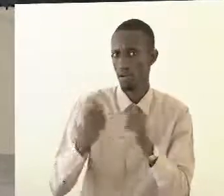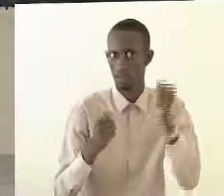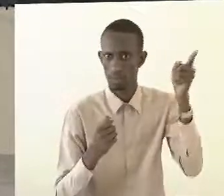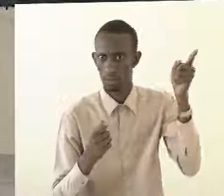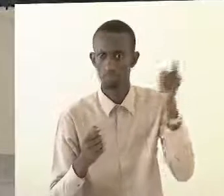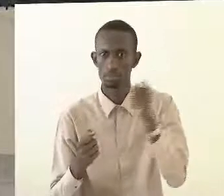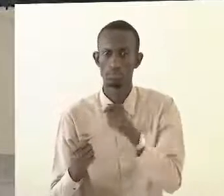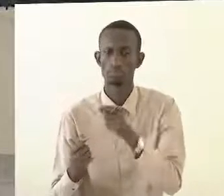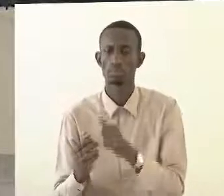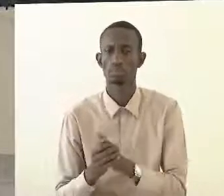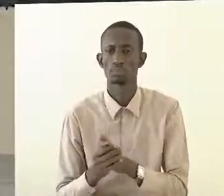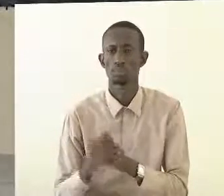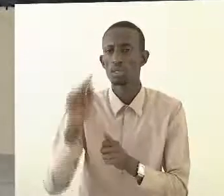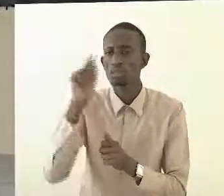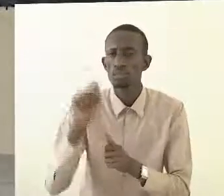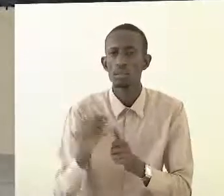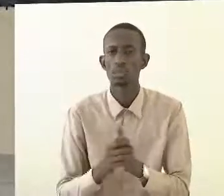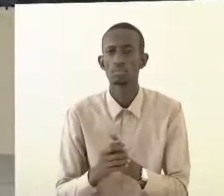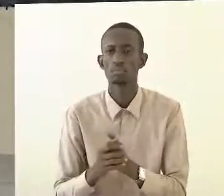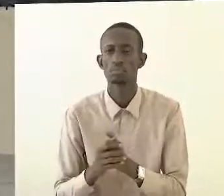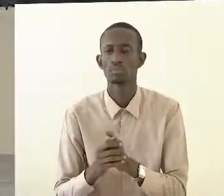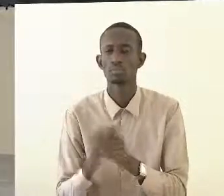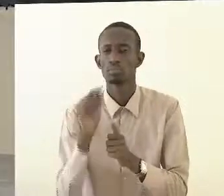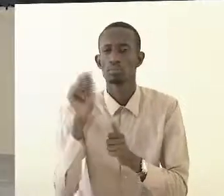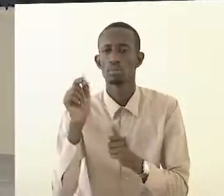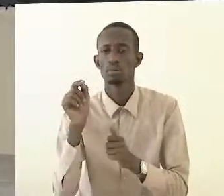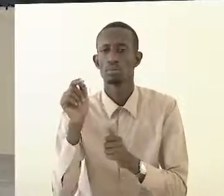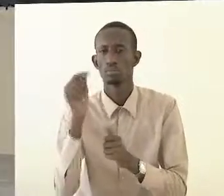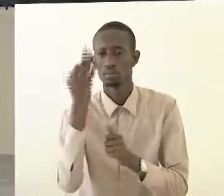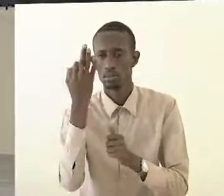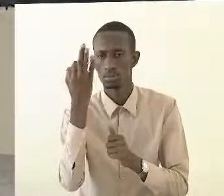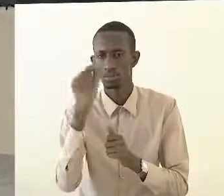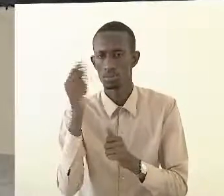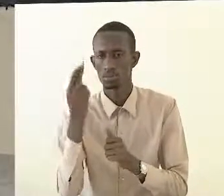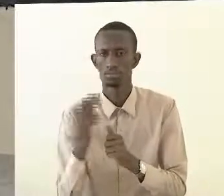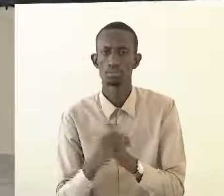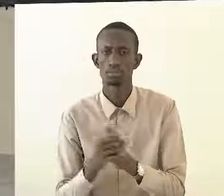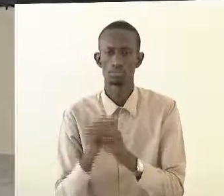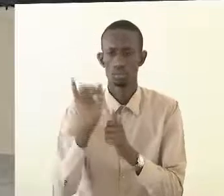z power 3 over 2 in the factor. I remain with z,